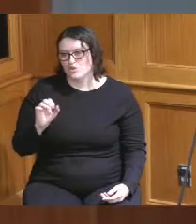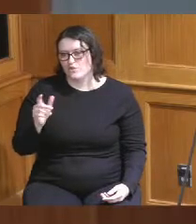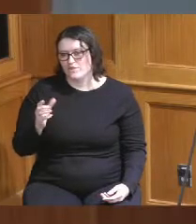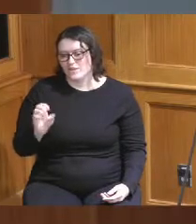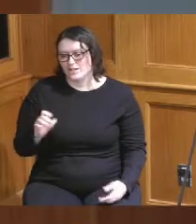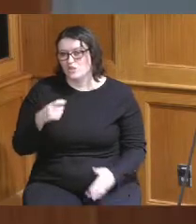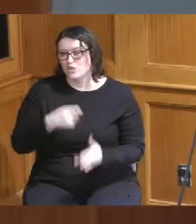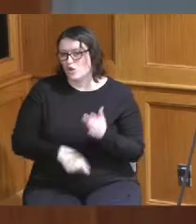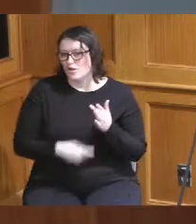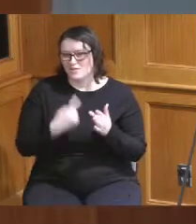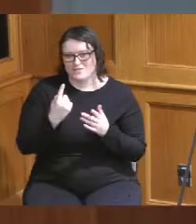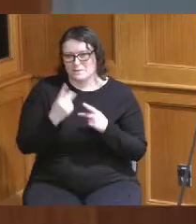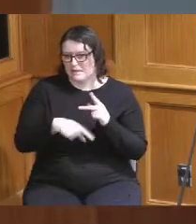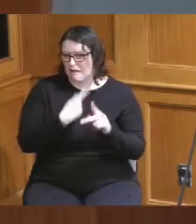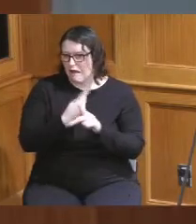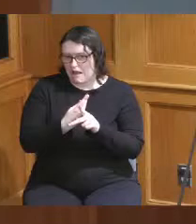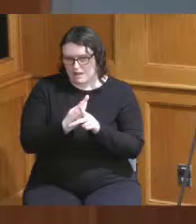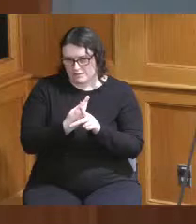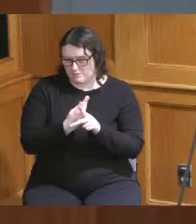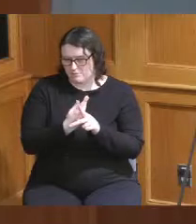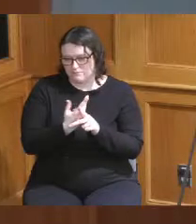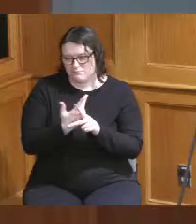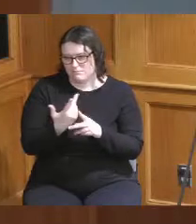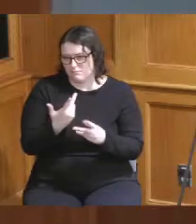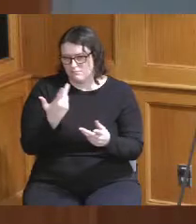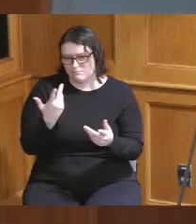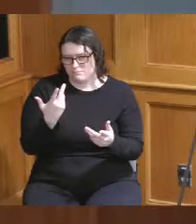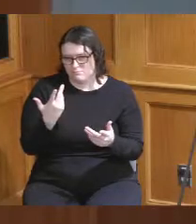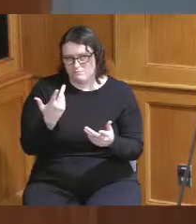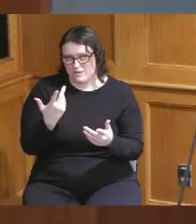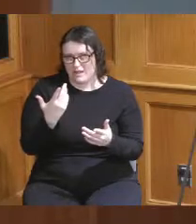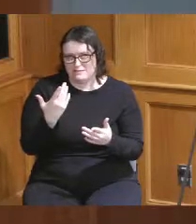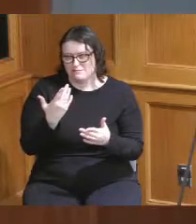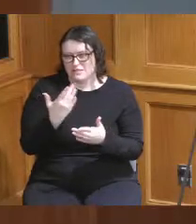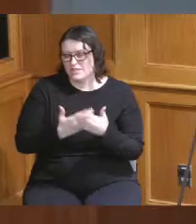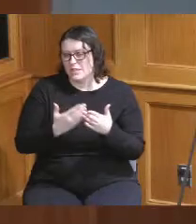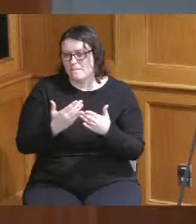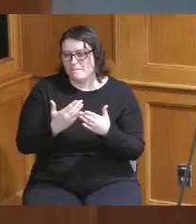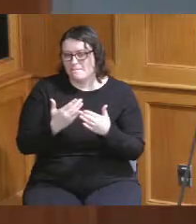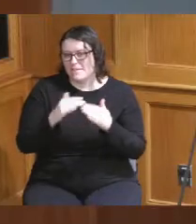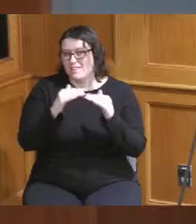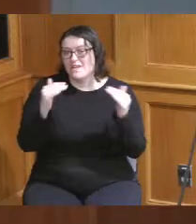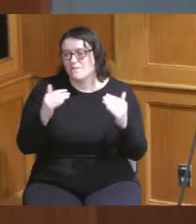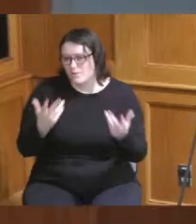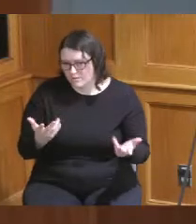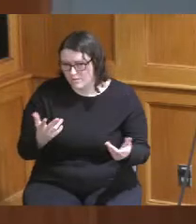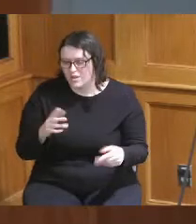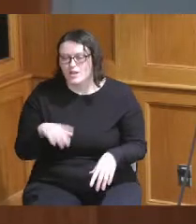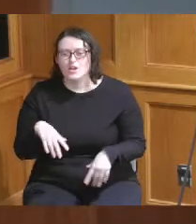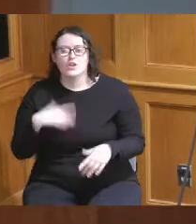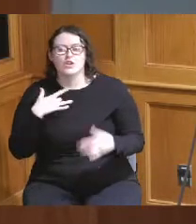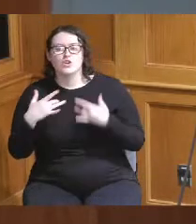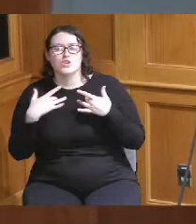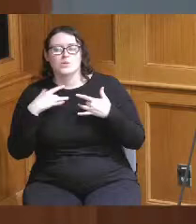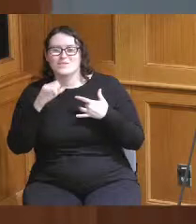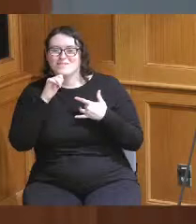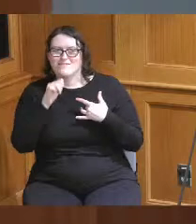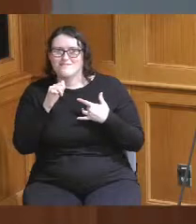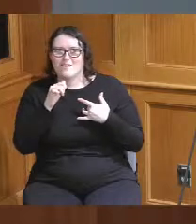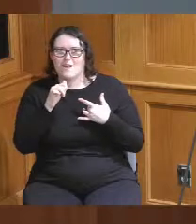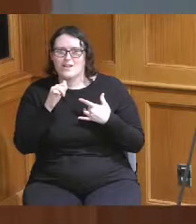at some level. The concern, there was not consensus on how to move